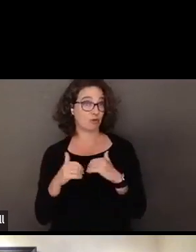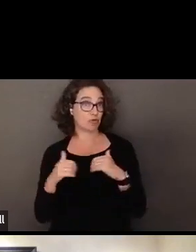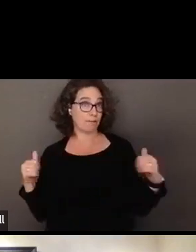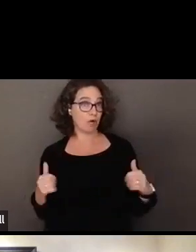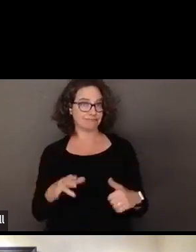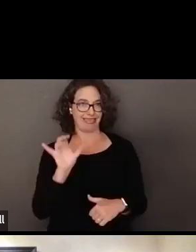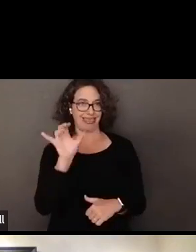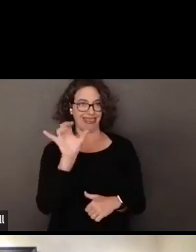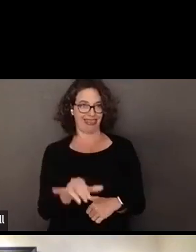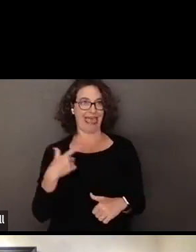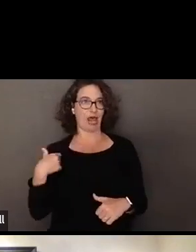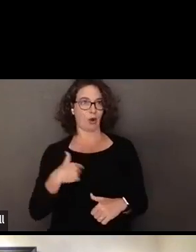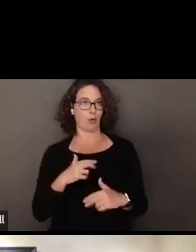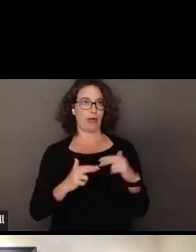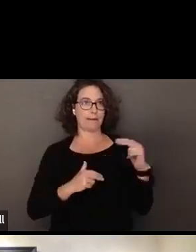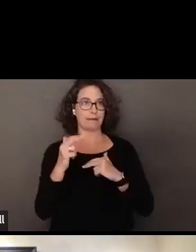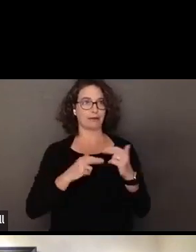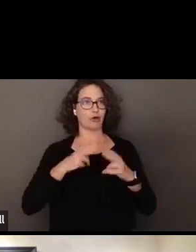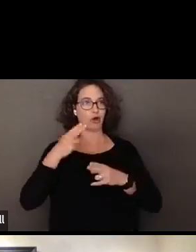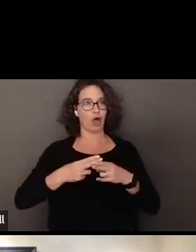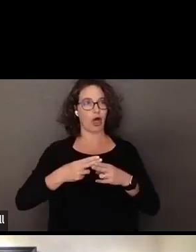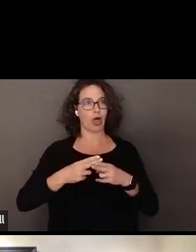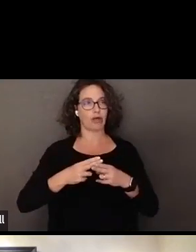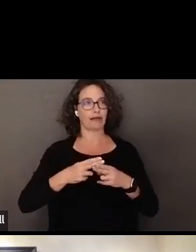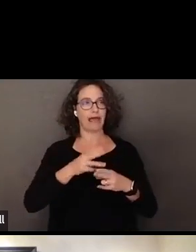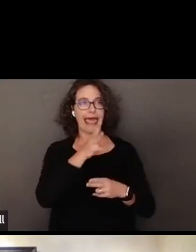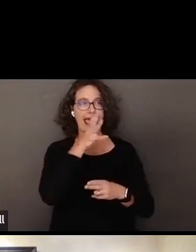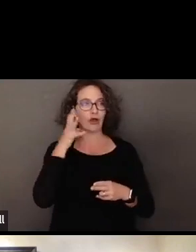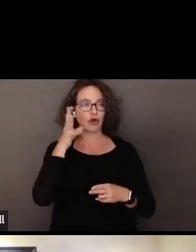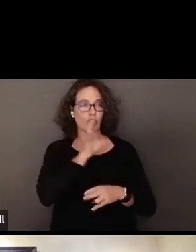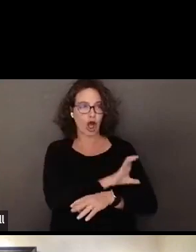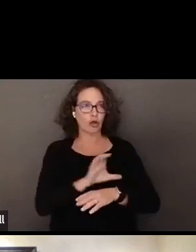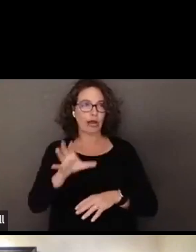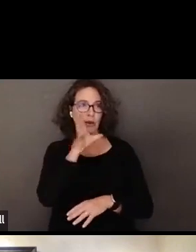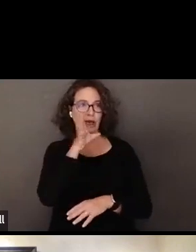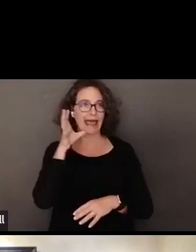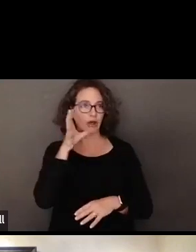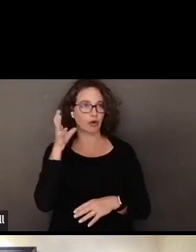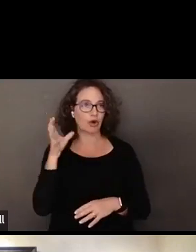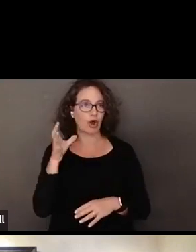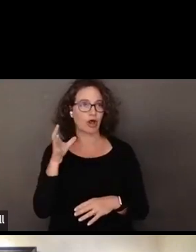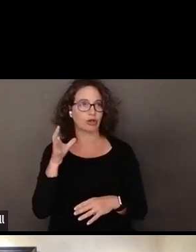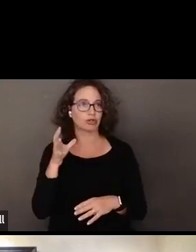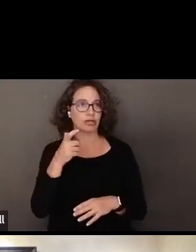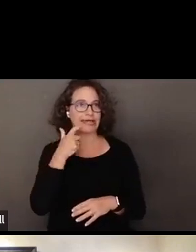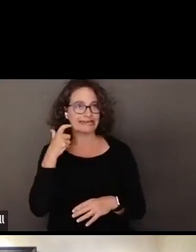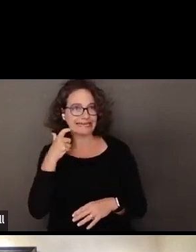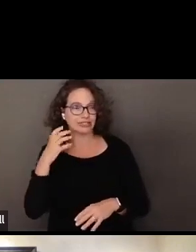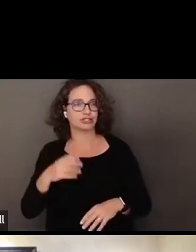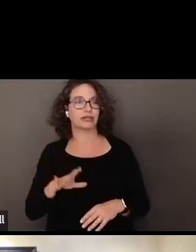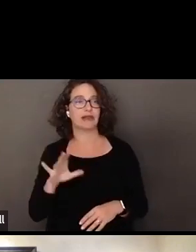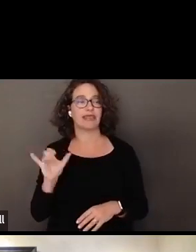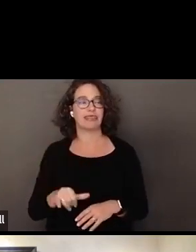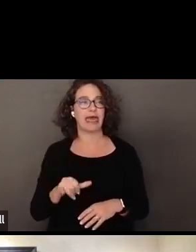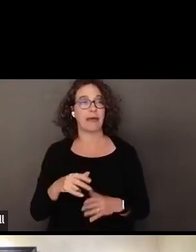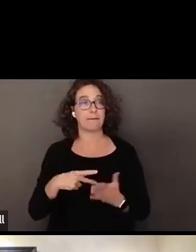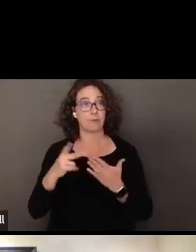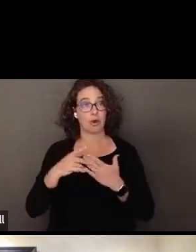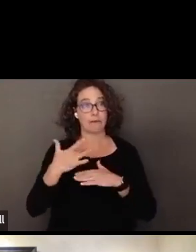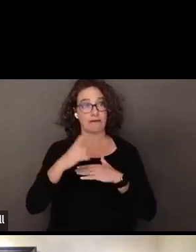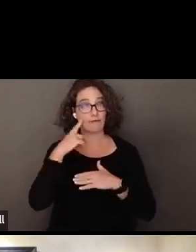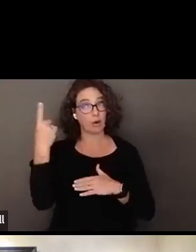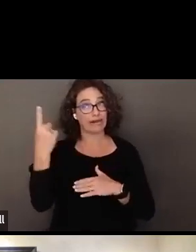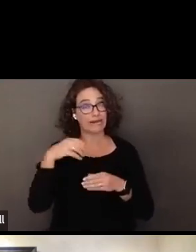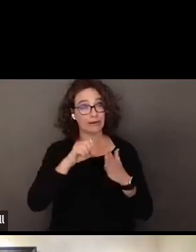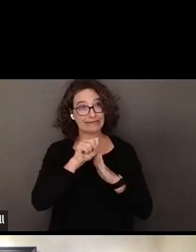a program called the Colorado Agricultural Addiction and Mental Health Program. And that program is available to any resident in the state of Colorado, but